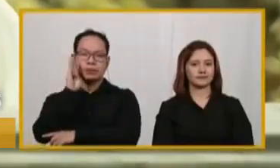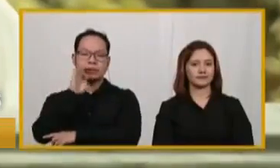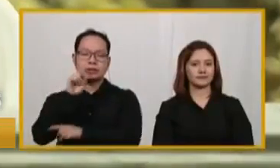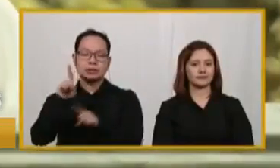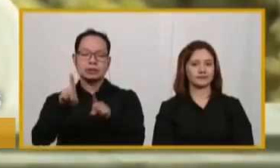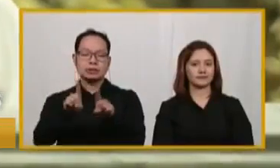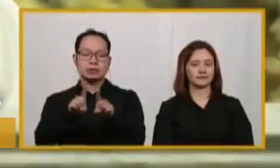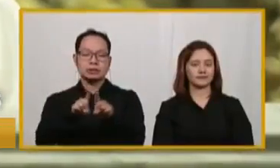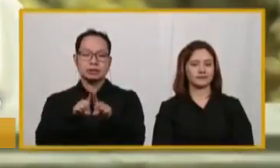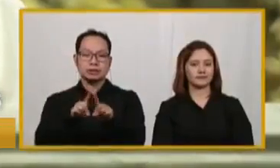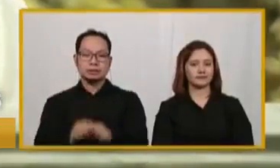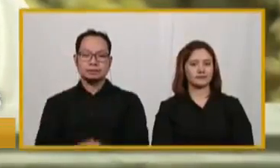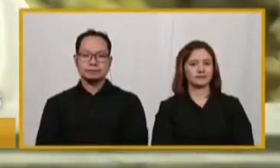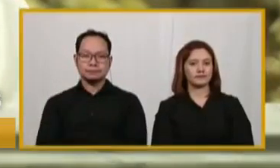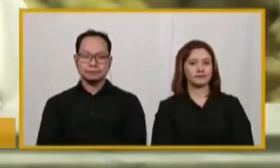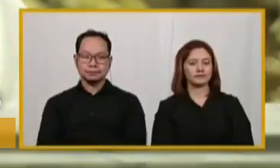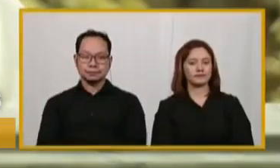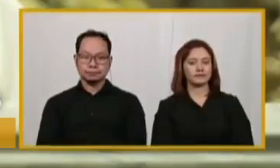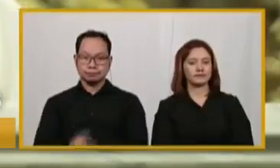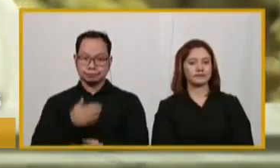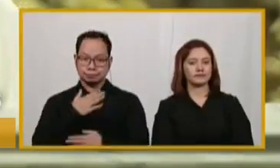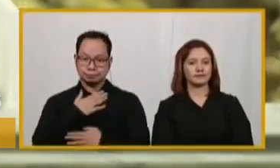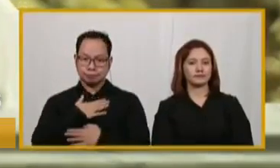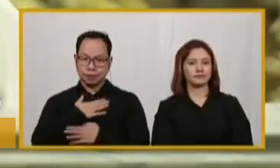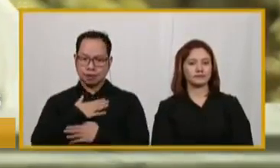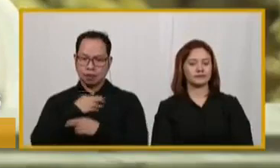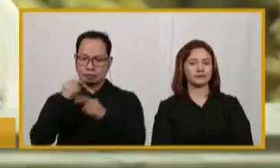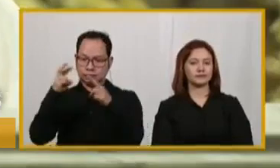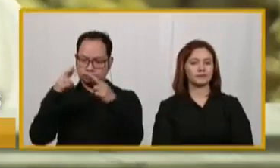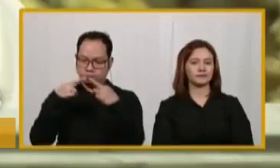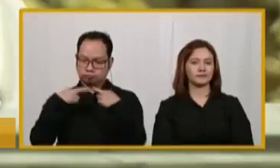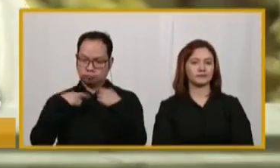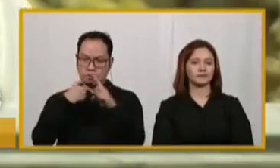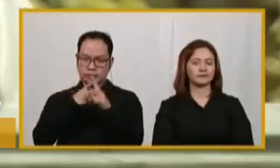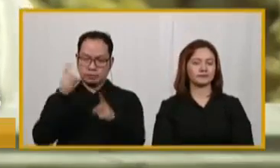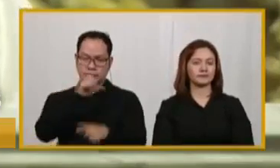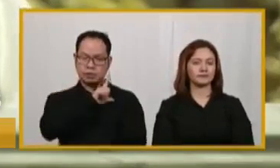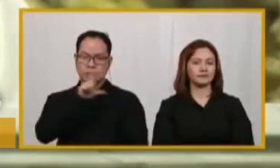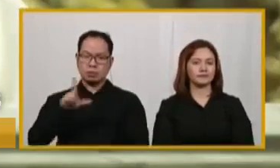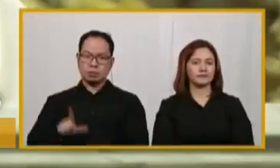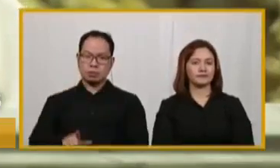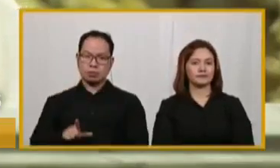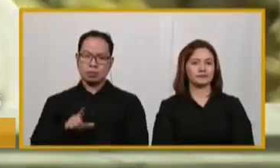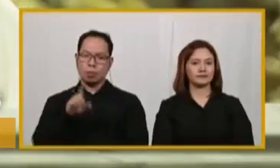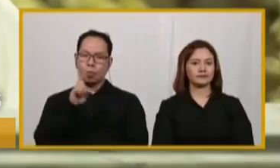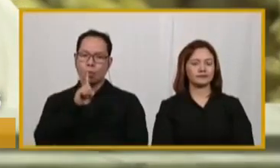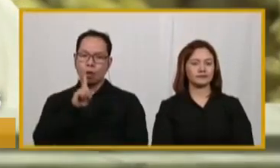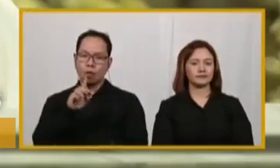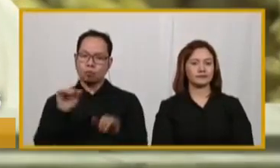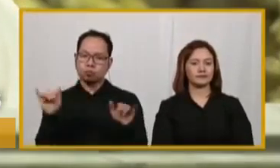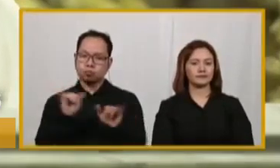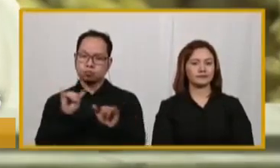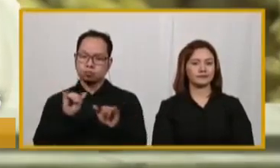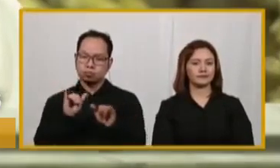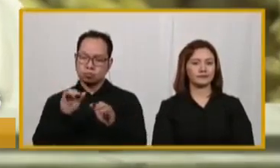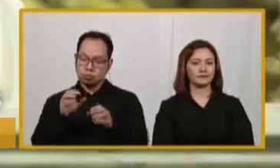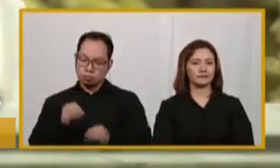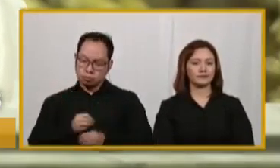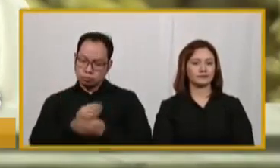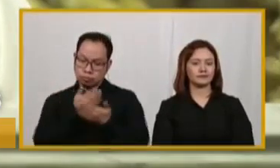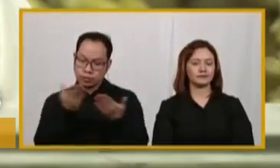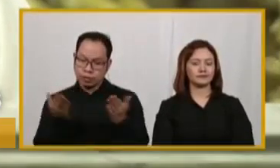Brothers and sisters, I received from the Lord what I also handed on to